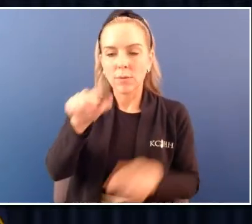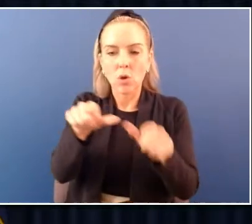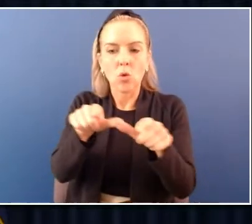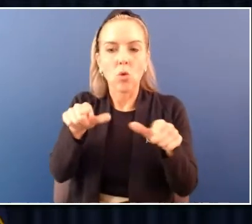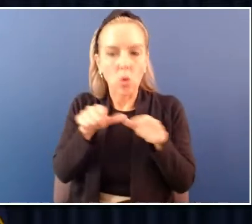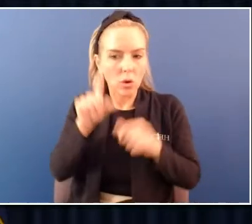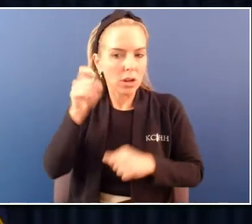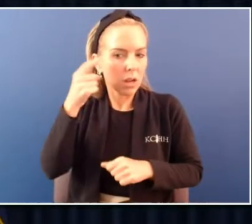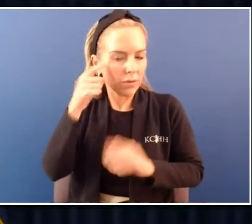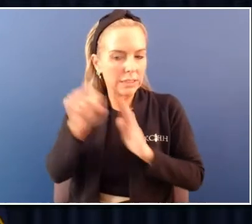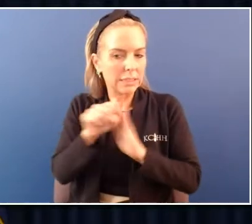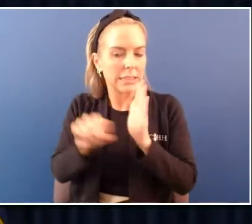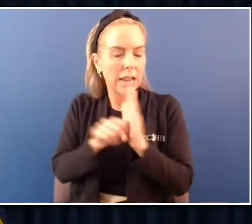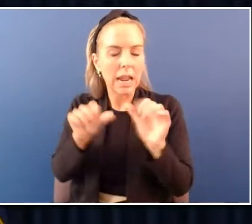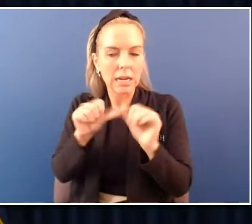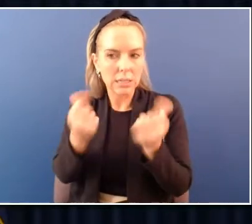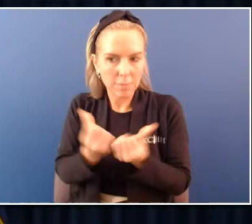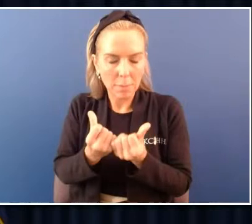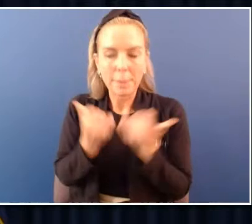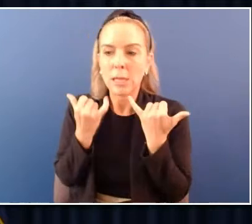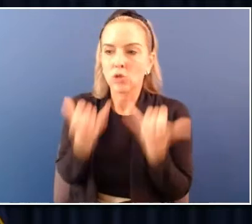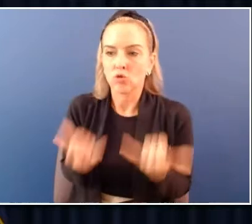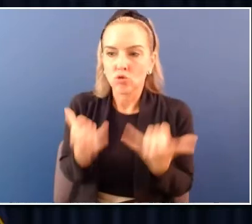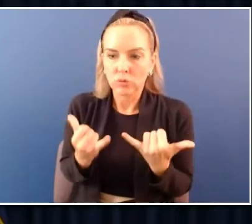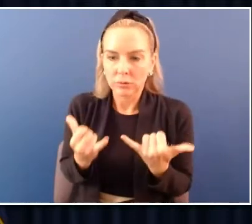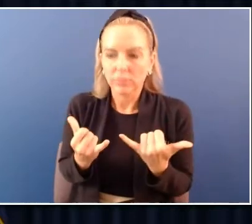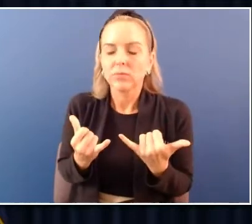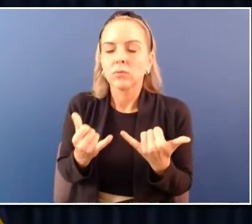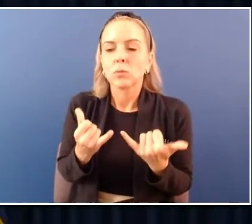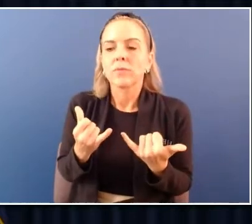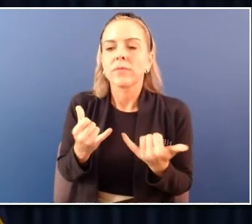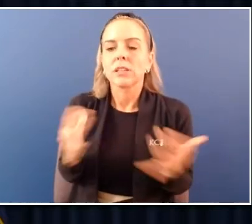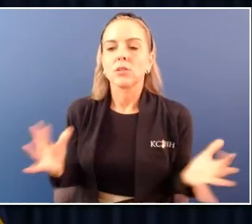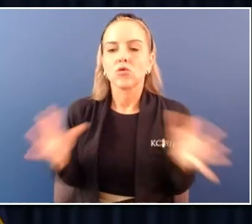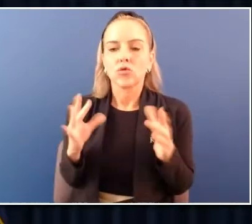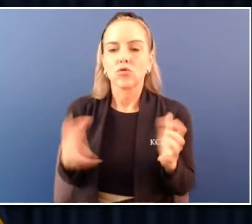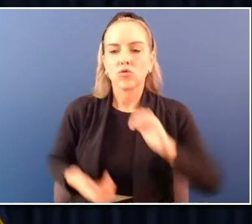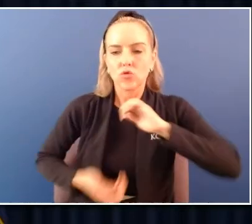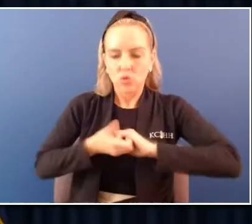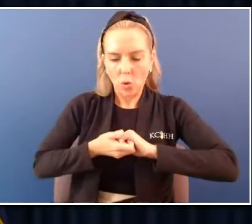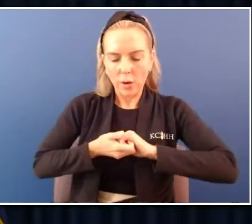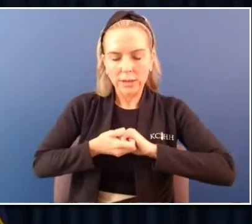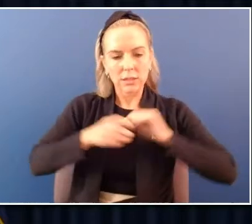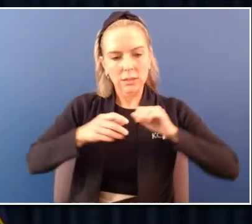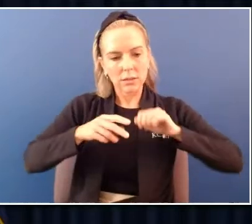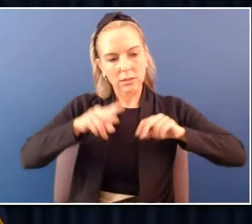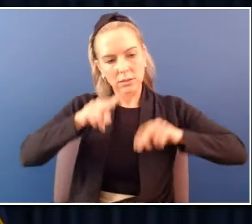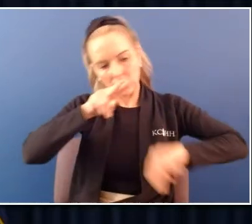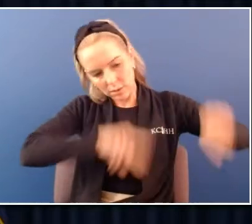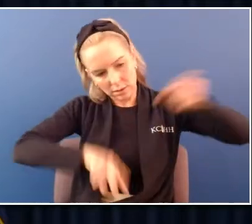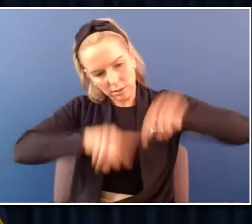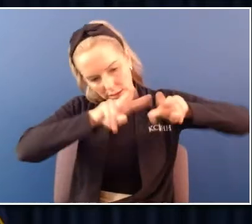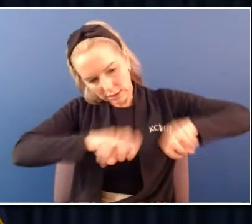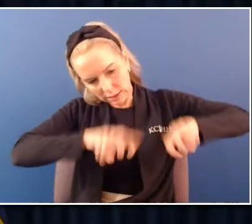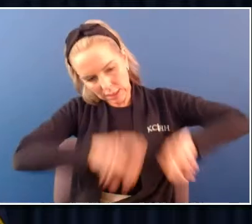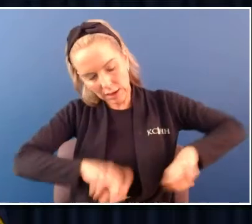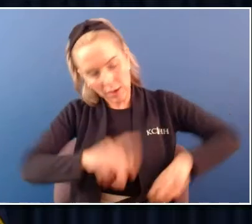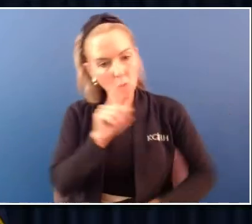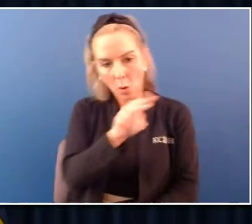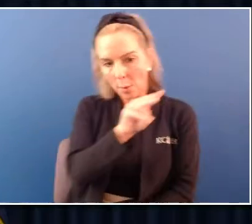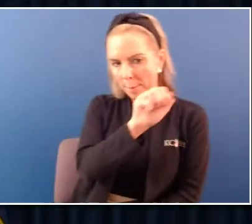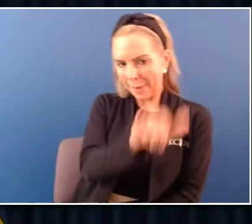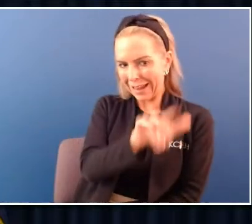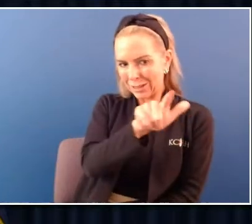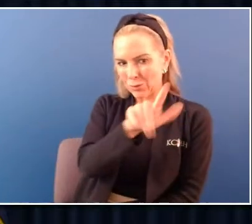state agencies are currently conducting joint preliminary damage assessments for the May 26 storm, the most recent